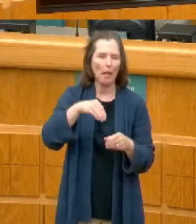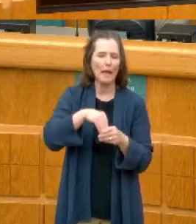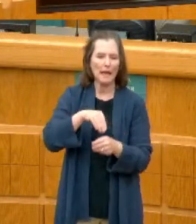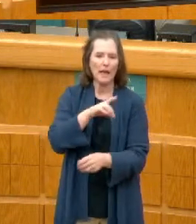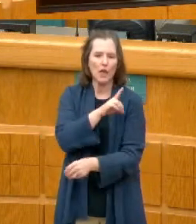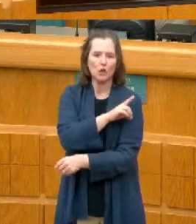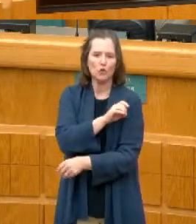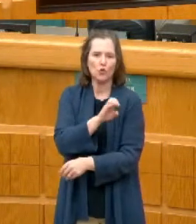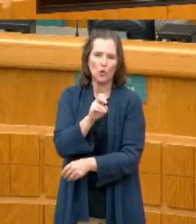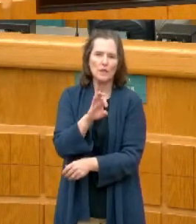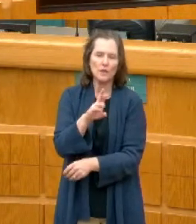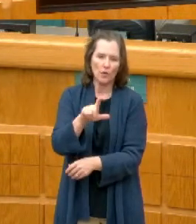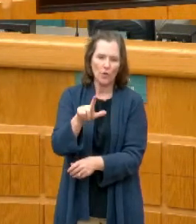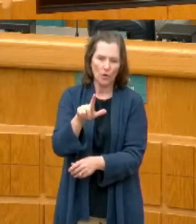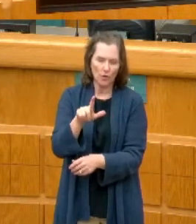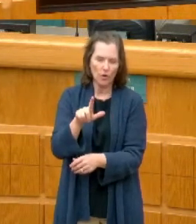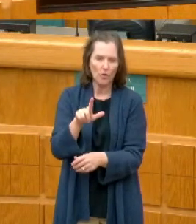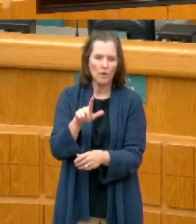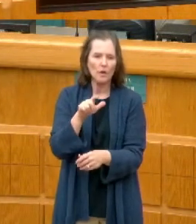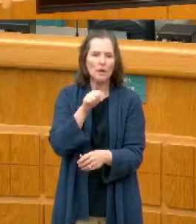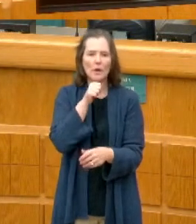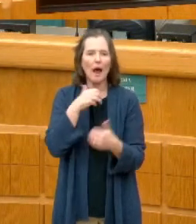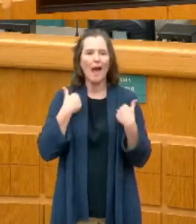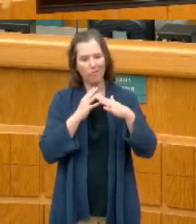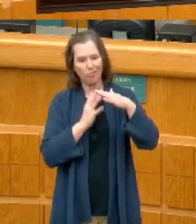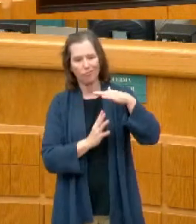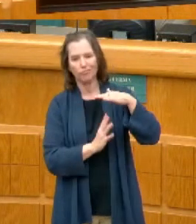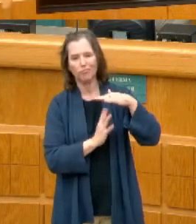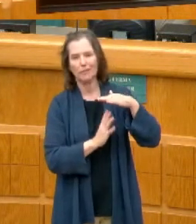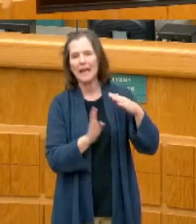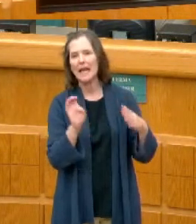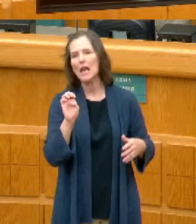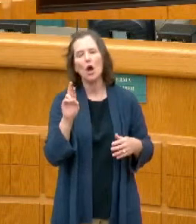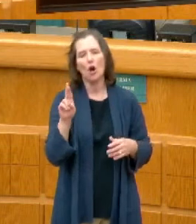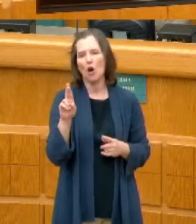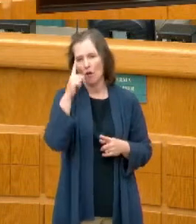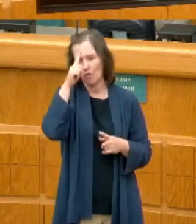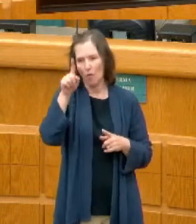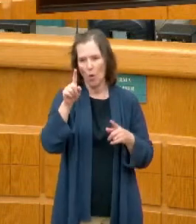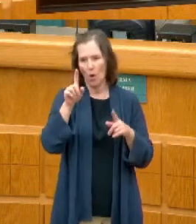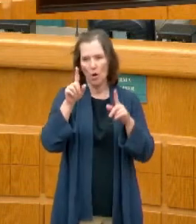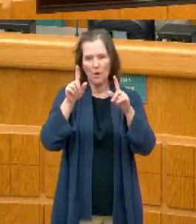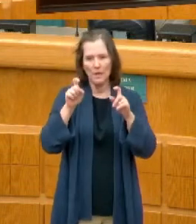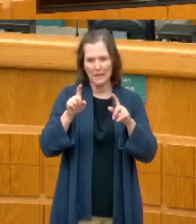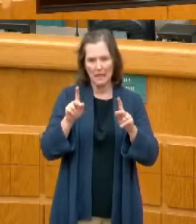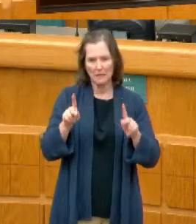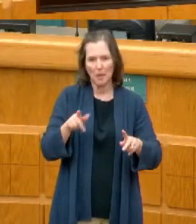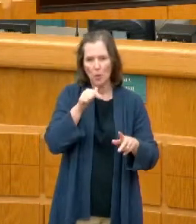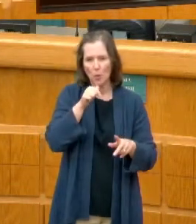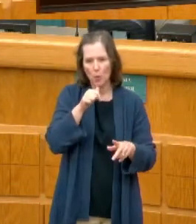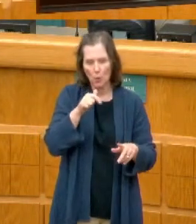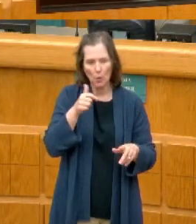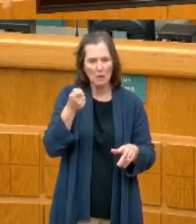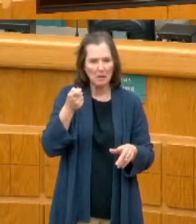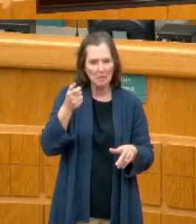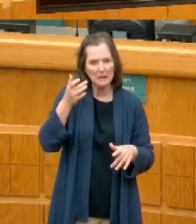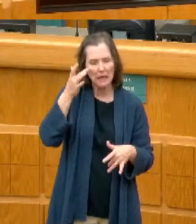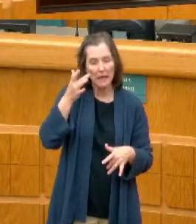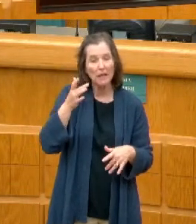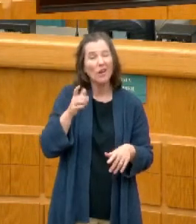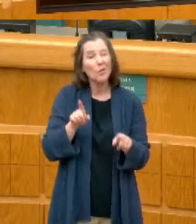appropriate use of our ER resources, as we're also seeing a resurgence of respiratory syncytial virus as